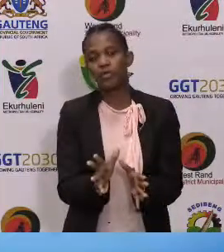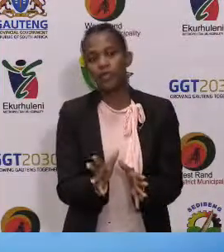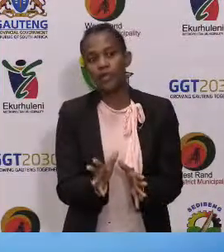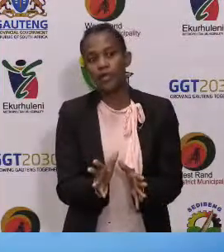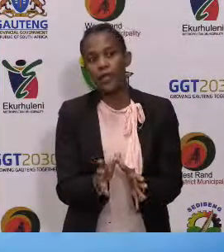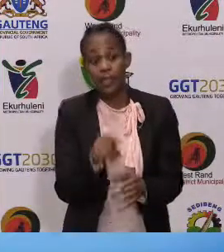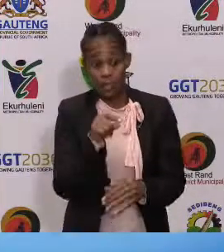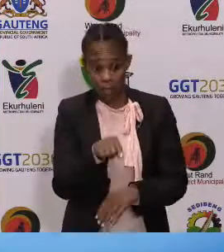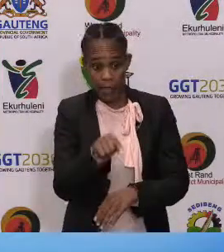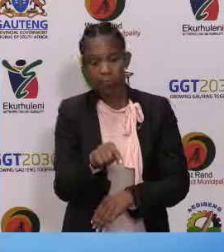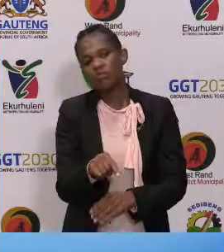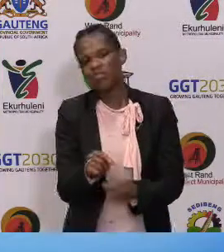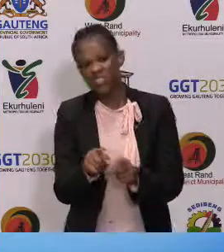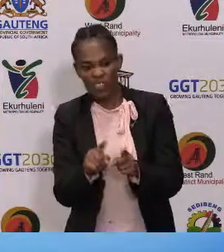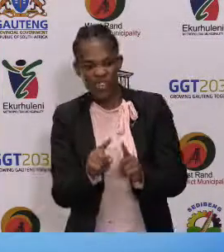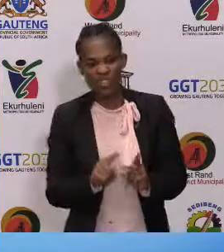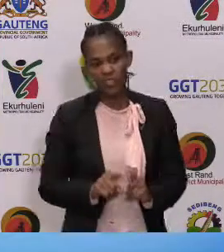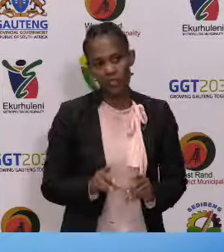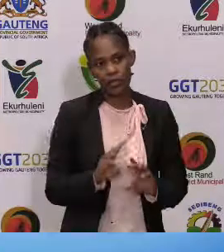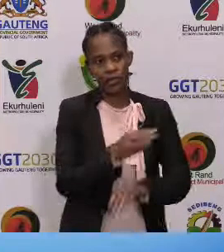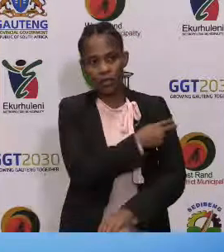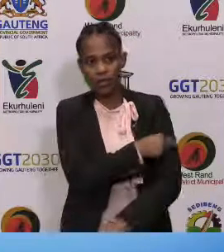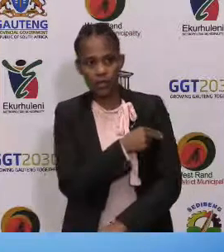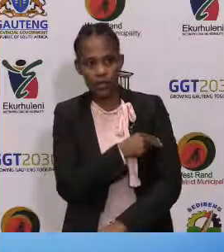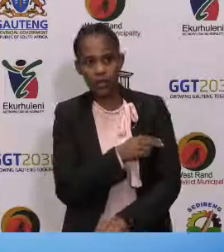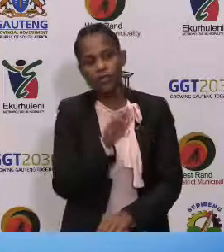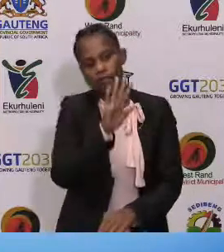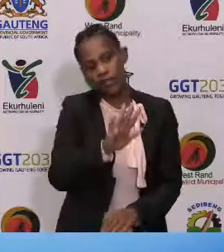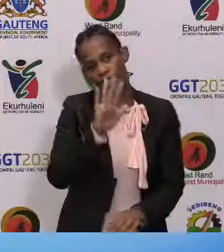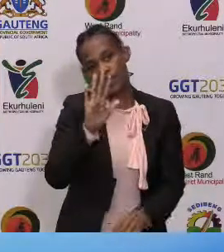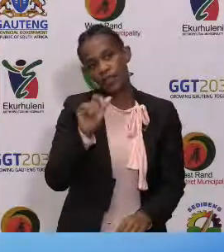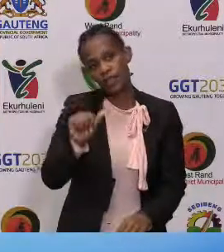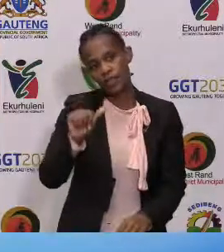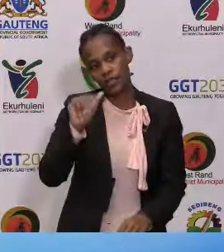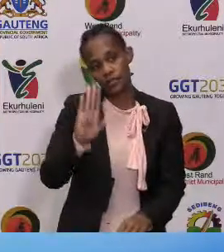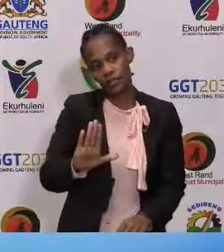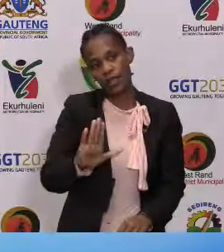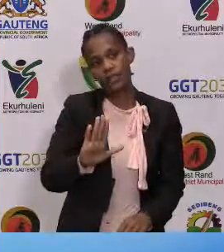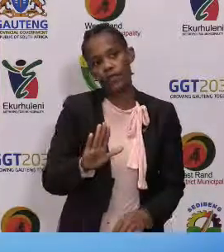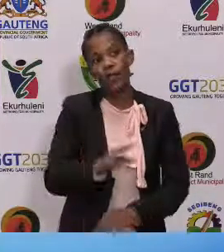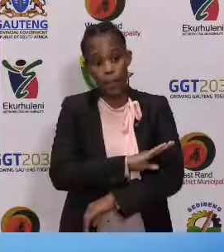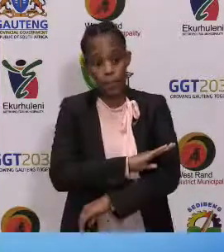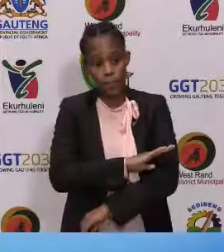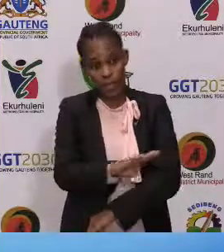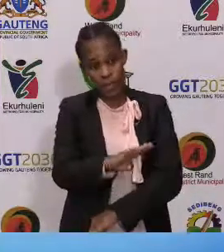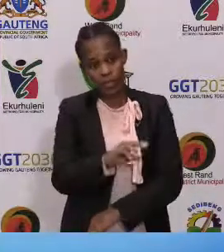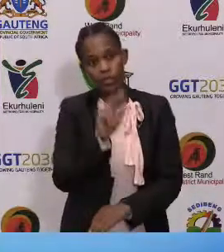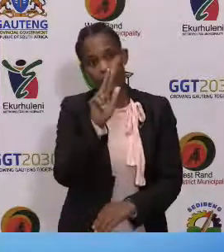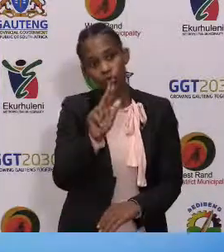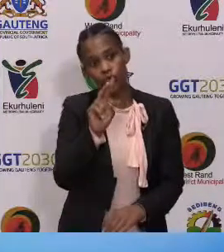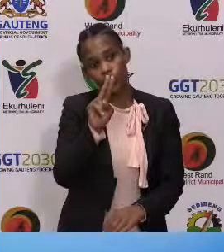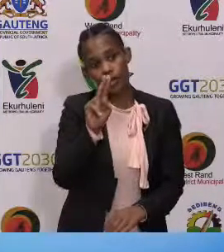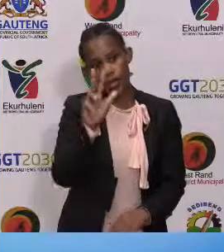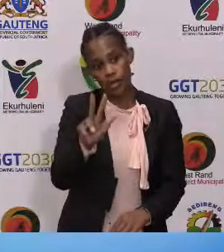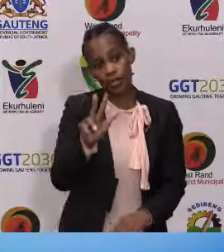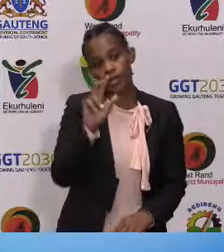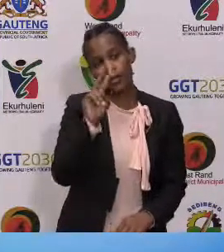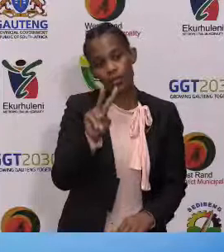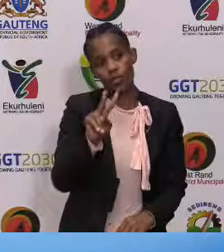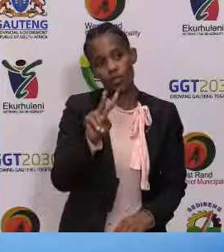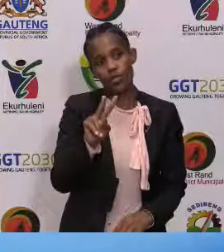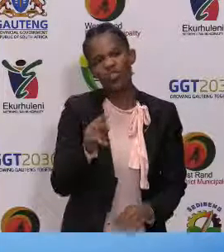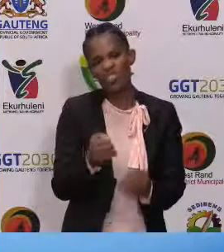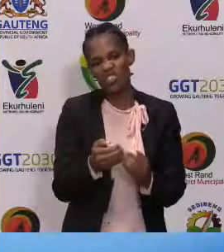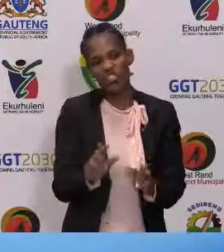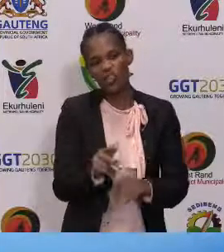in facilities, has included 565 critical care beds, 282 general beds, and